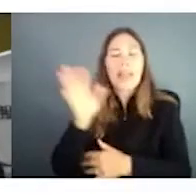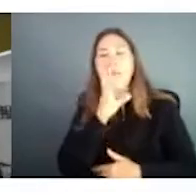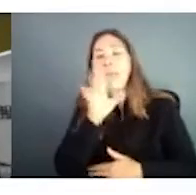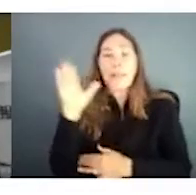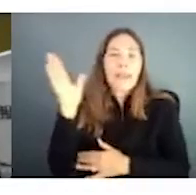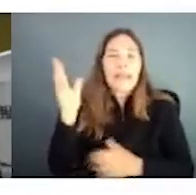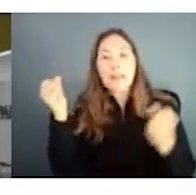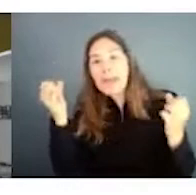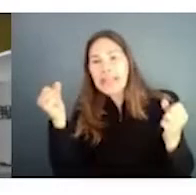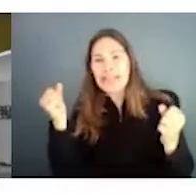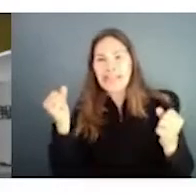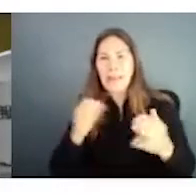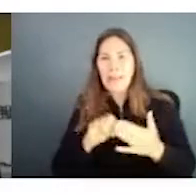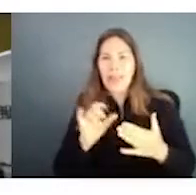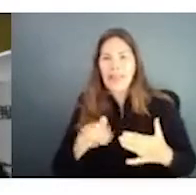my stiffness.